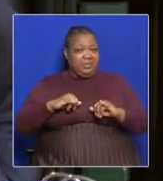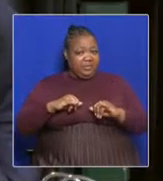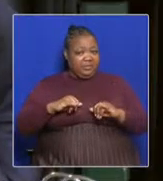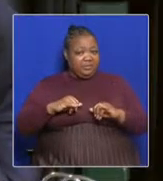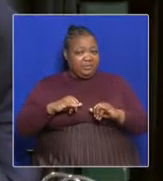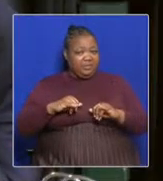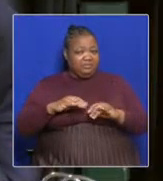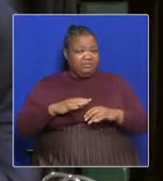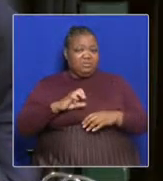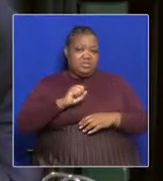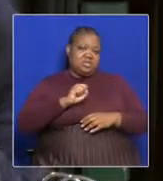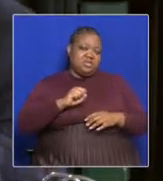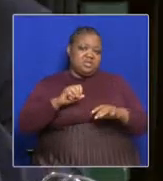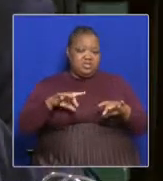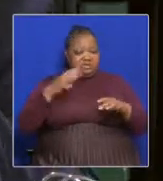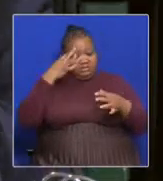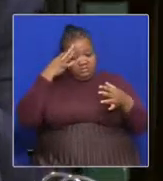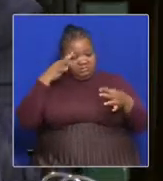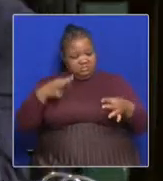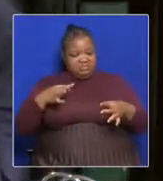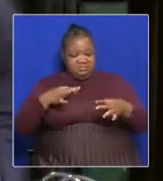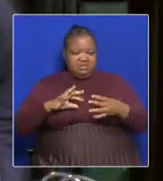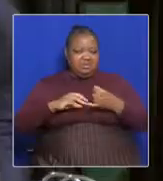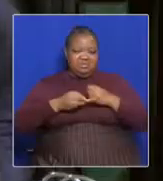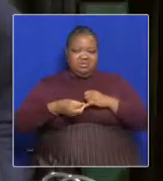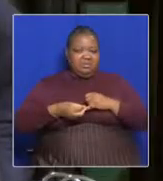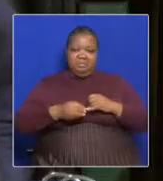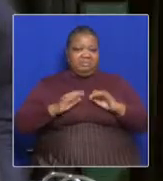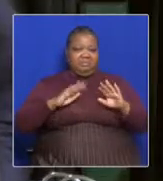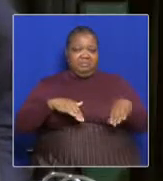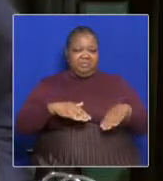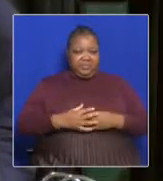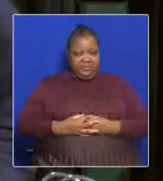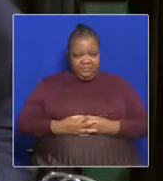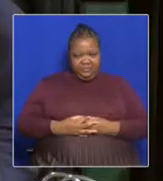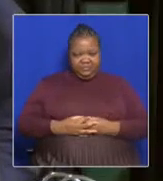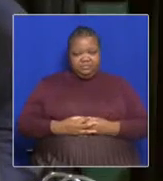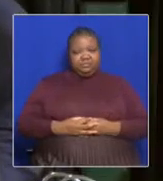to. I'll leave it at that. Now,